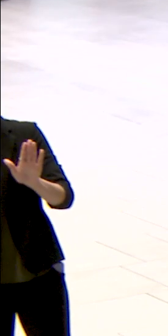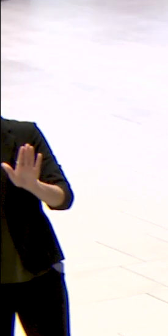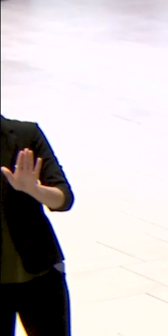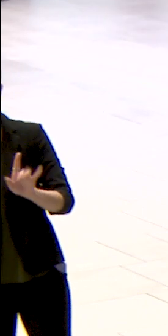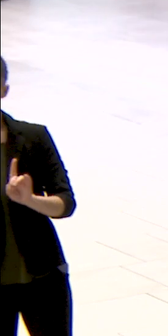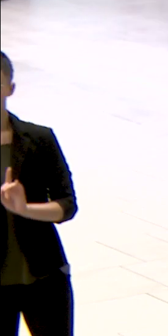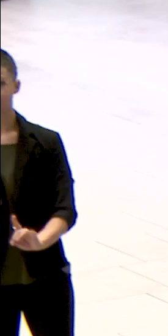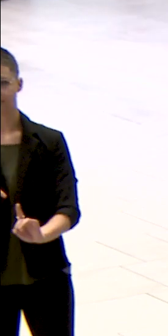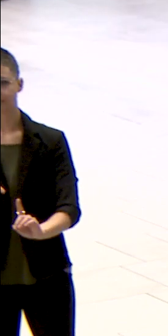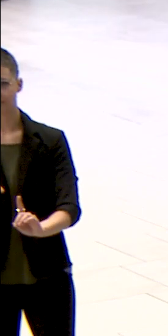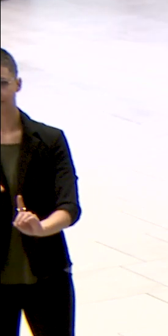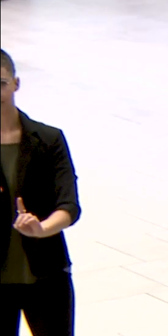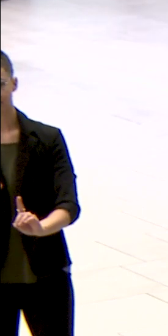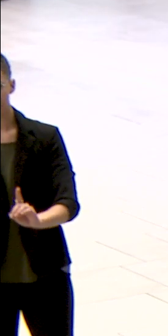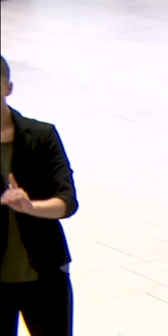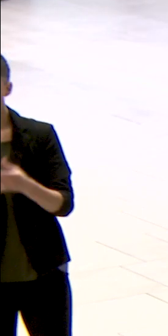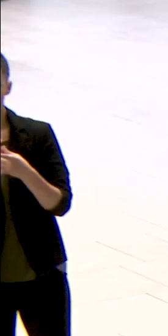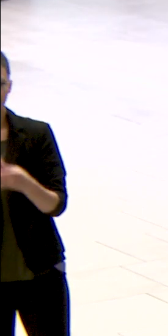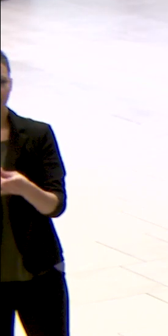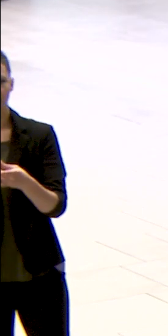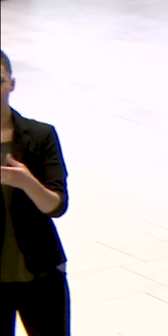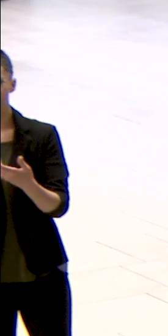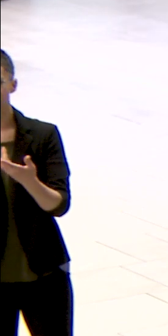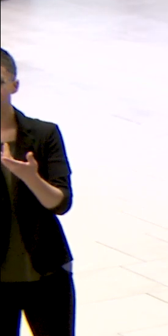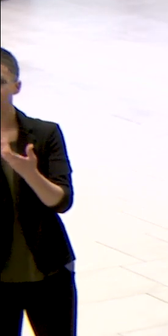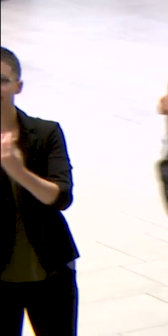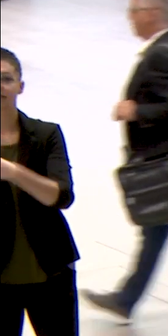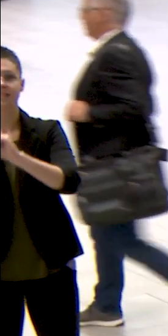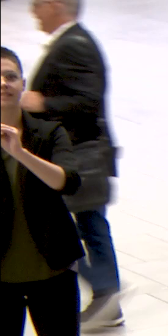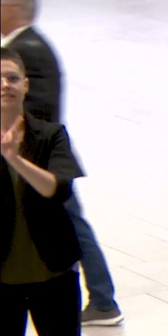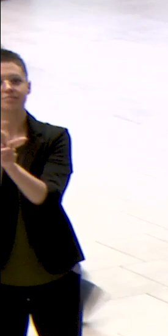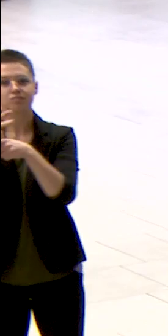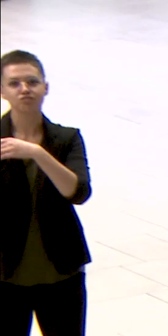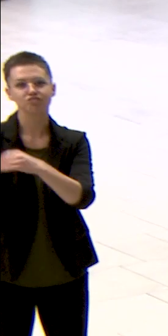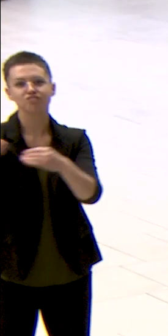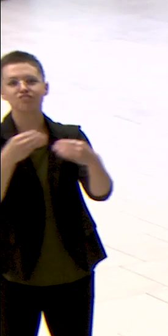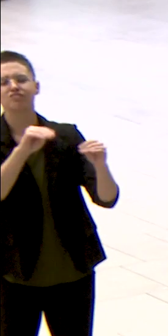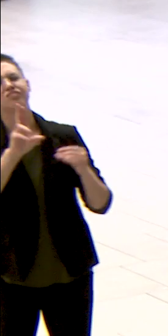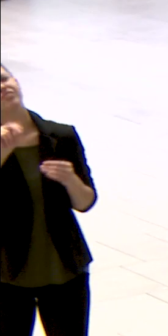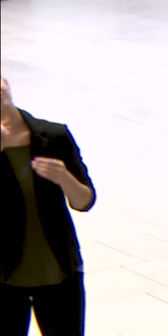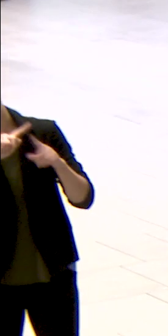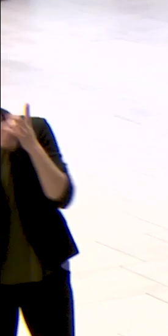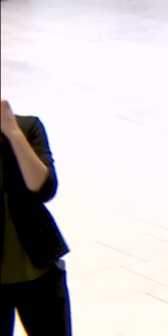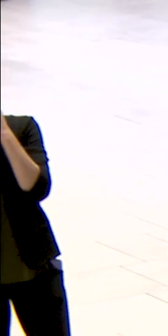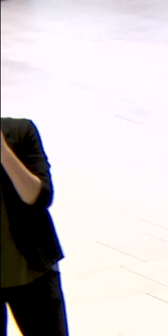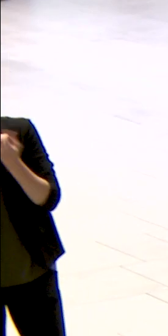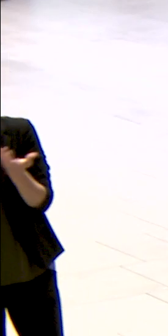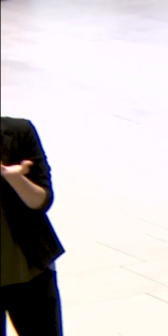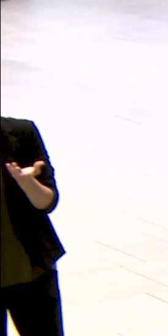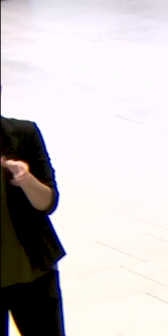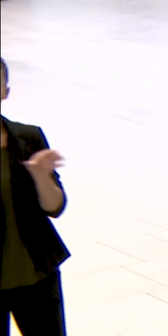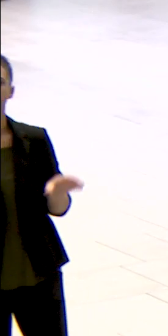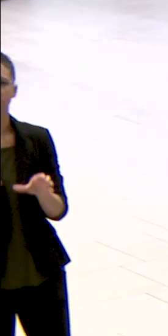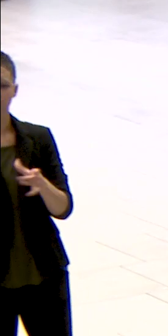what we're trying to get at, is that it's not about driving just the commerce, but the true value of what you're really doing and what